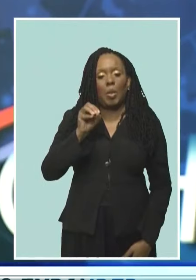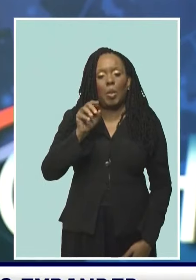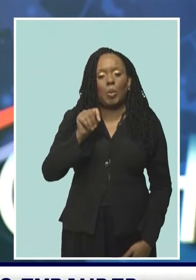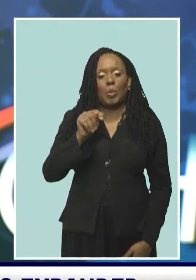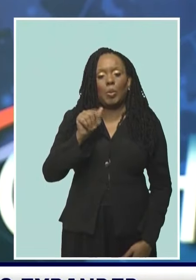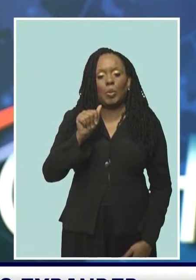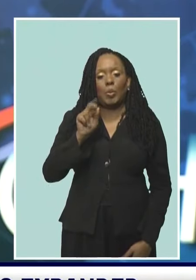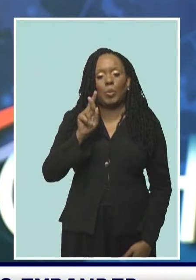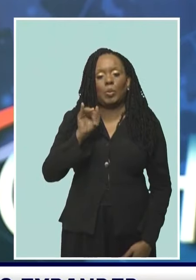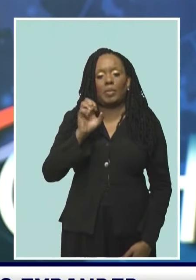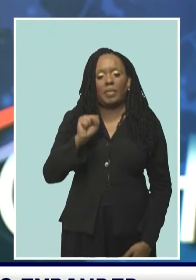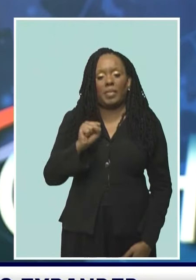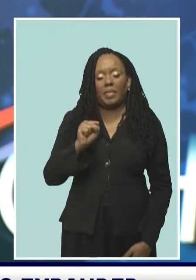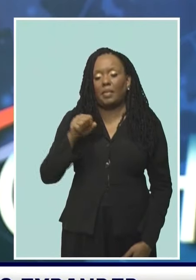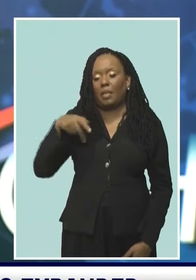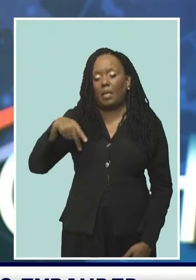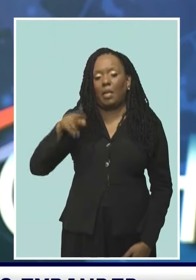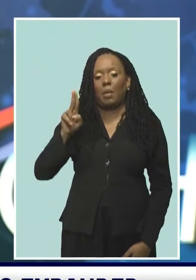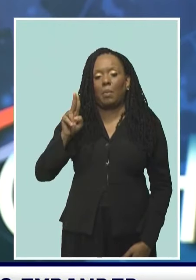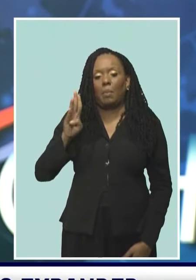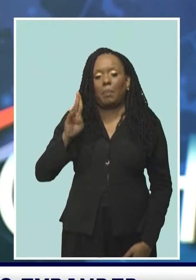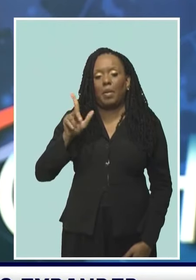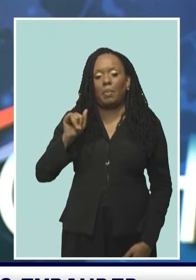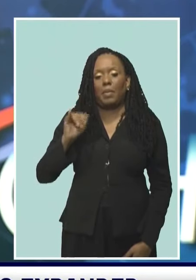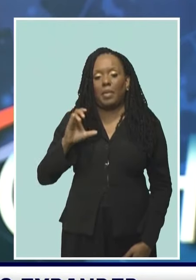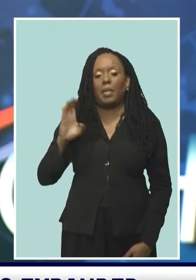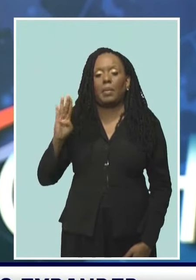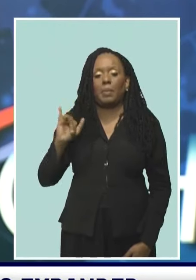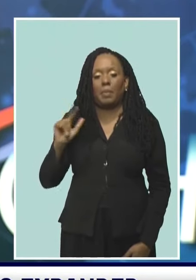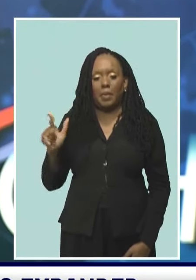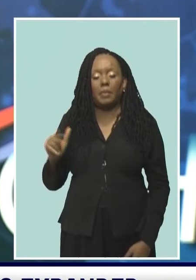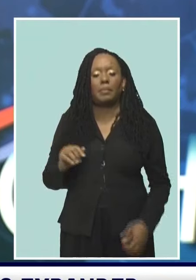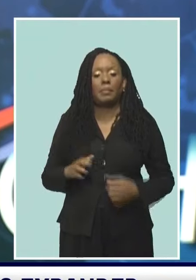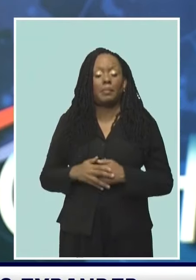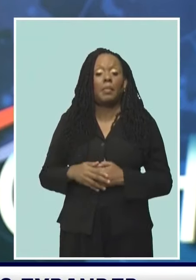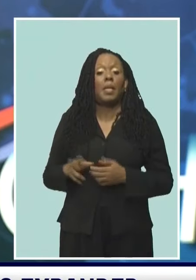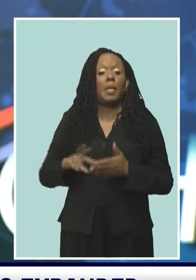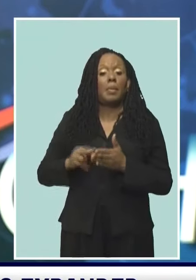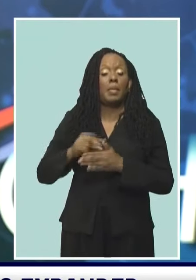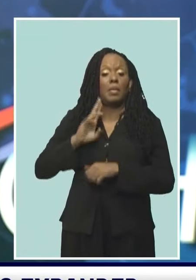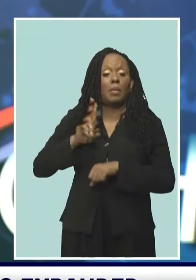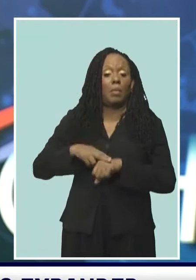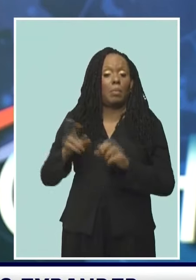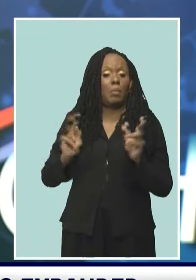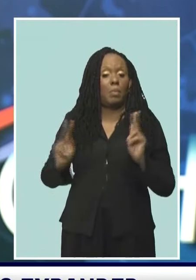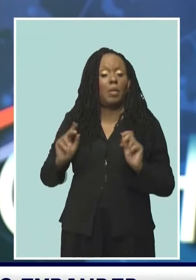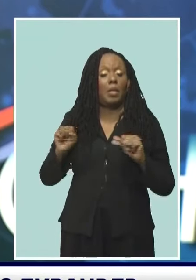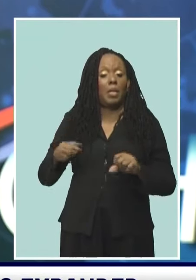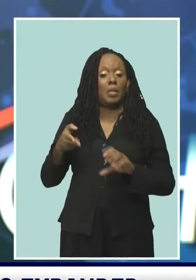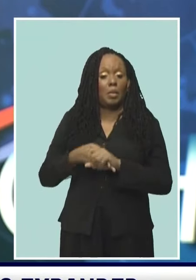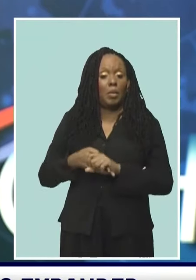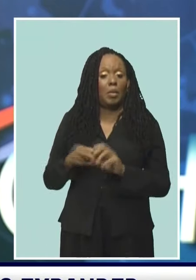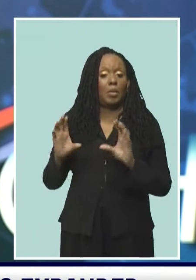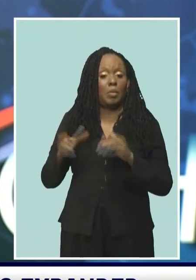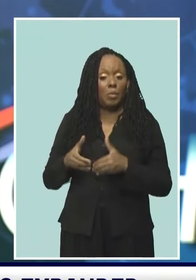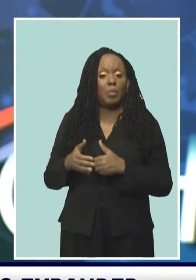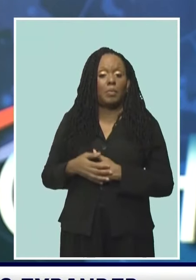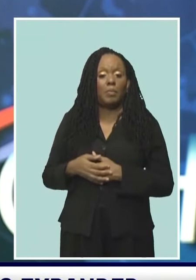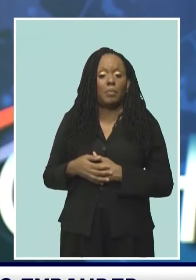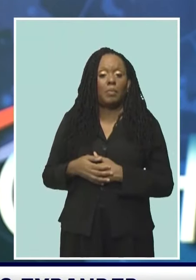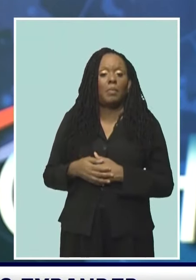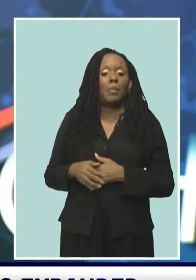brought before the Senate for debate. Ordinary citizens will soon be able to join the group. Under the legislation, the notary public will serve